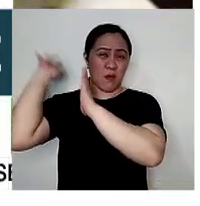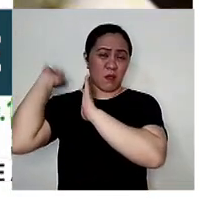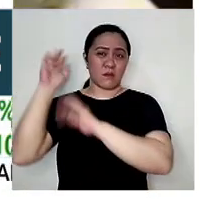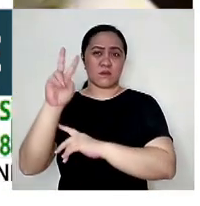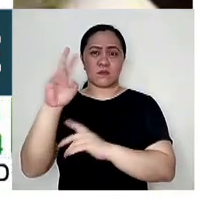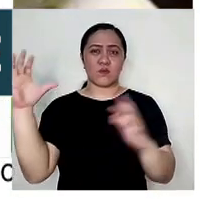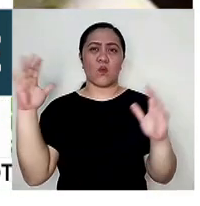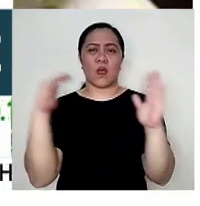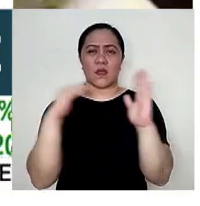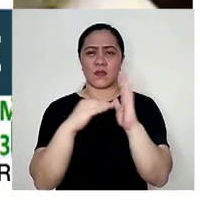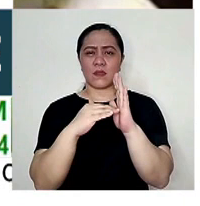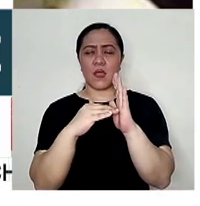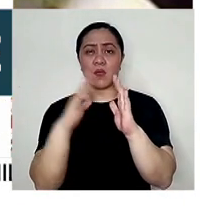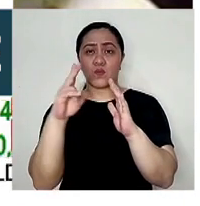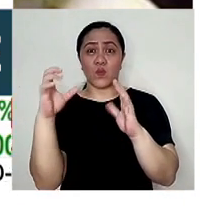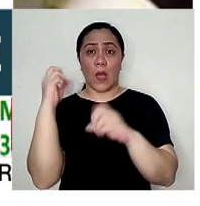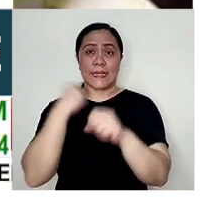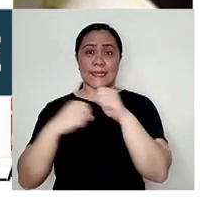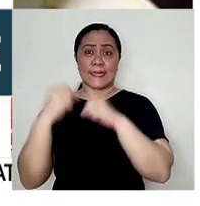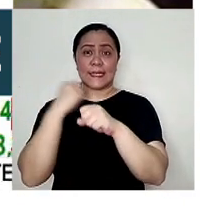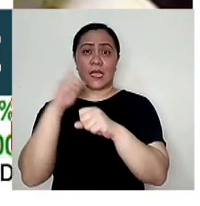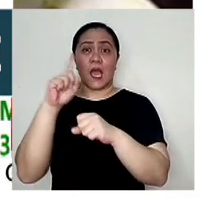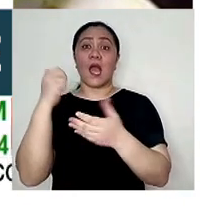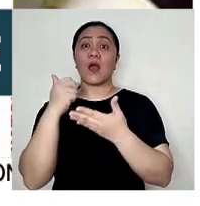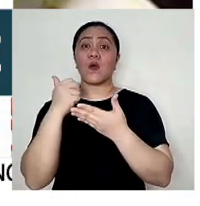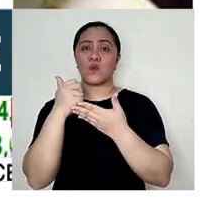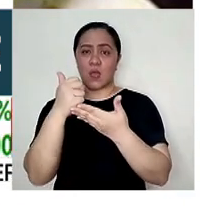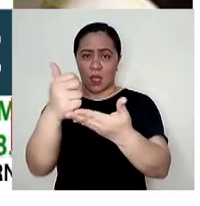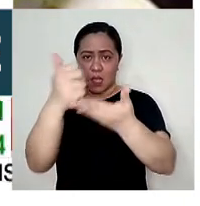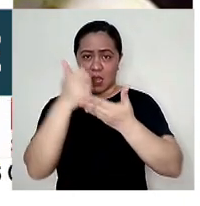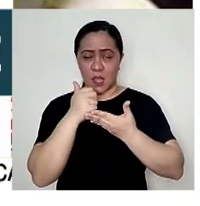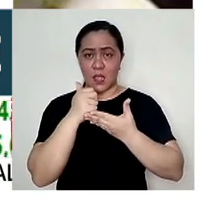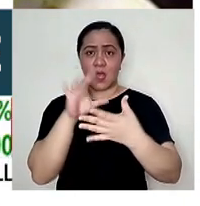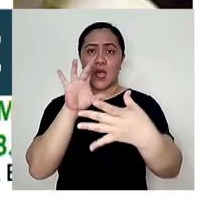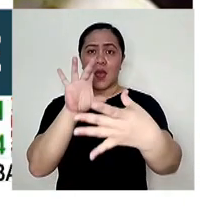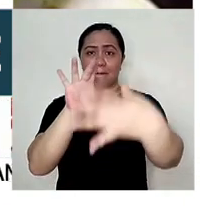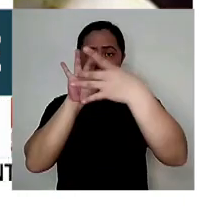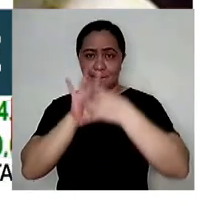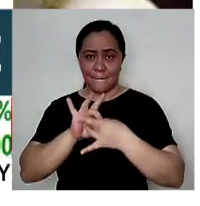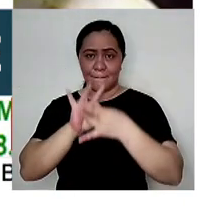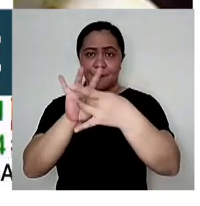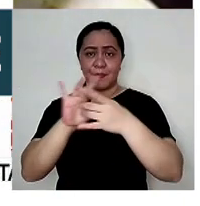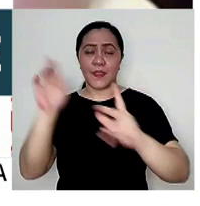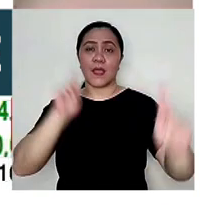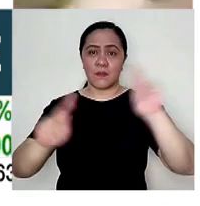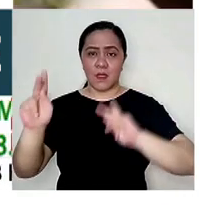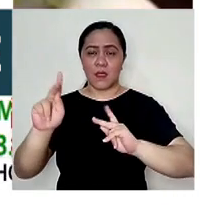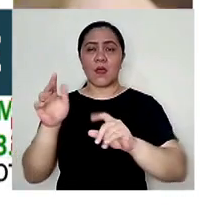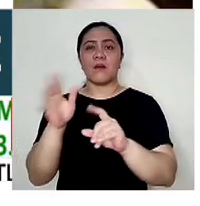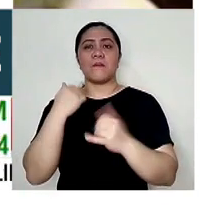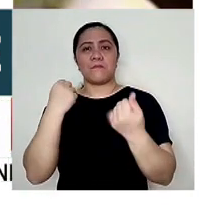really needing all the help of people to engage in people, to convince them,